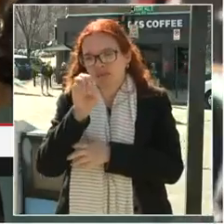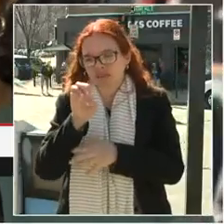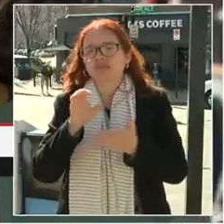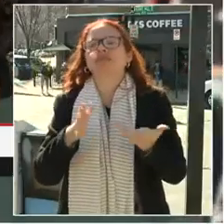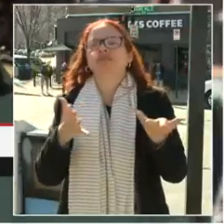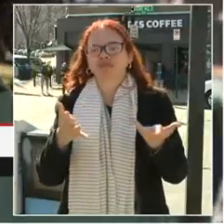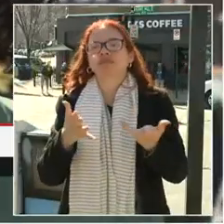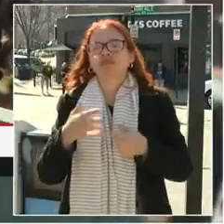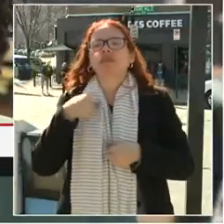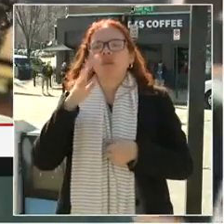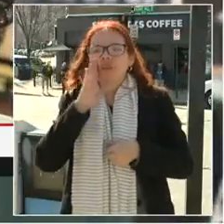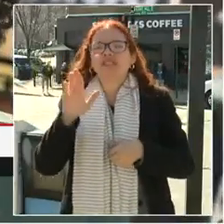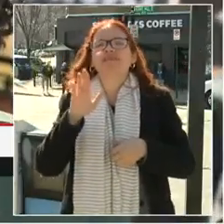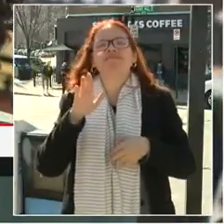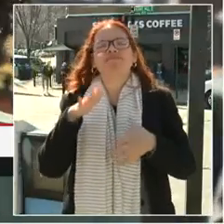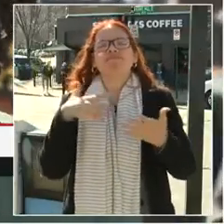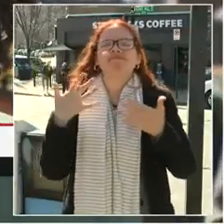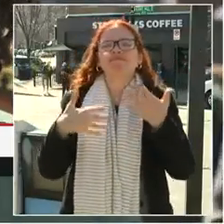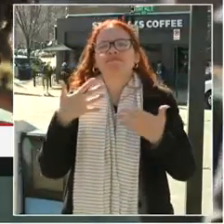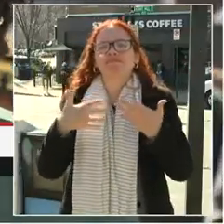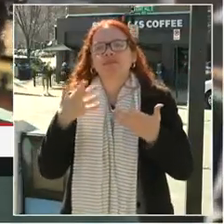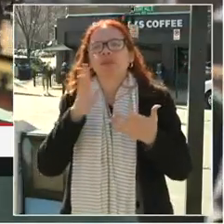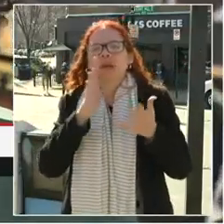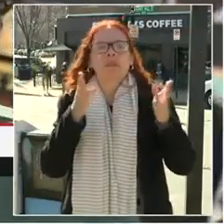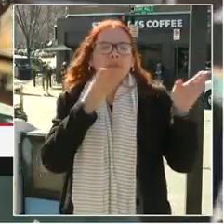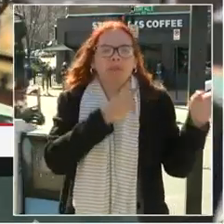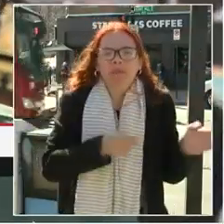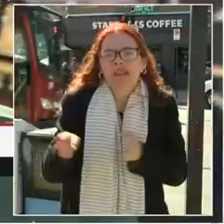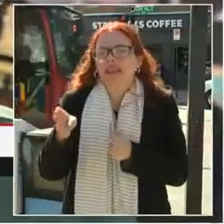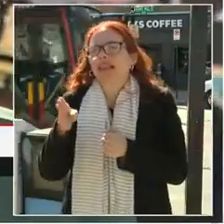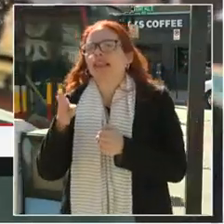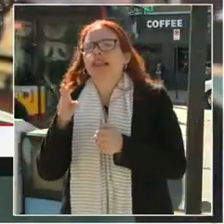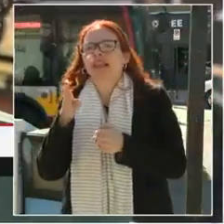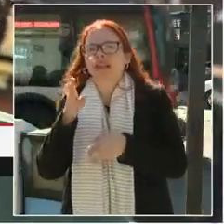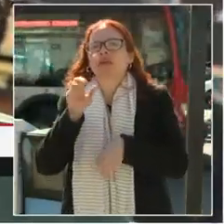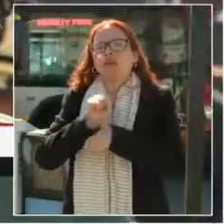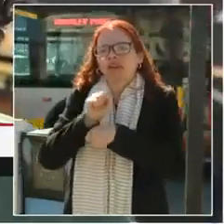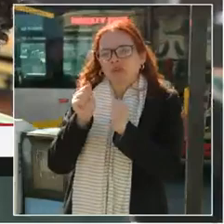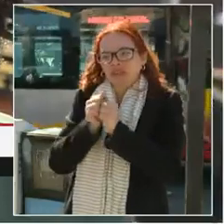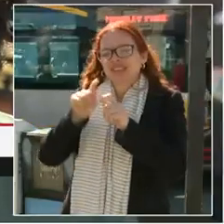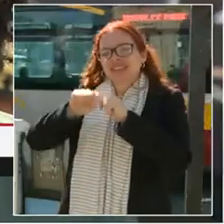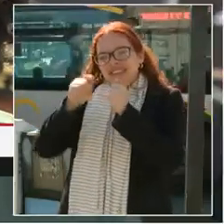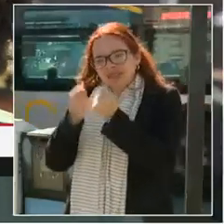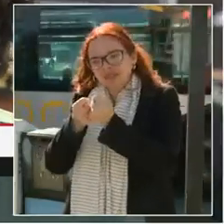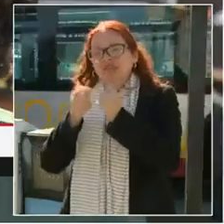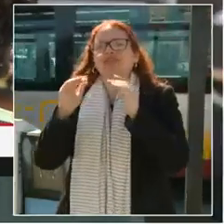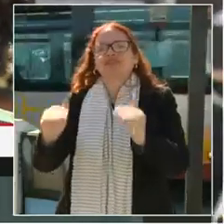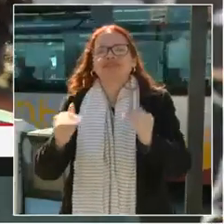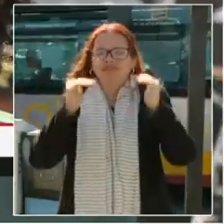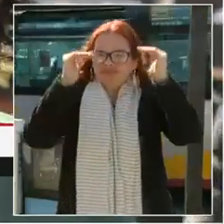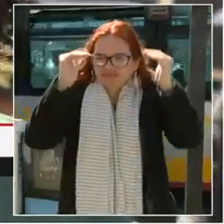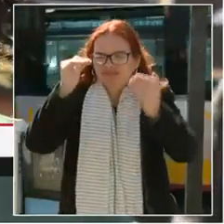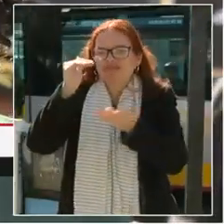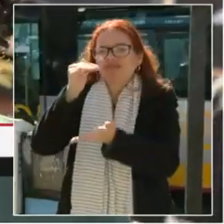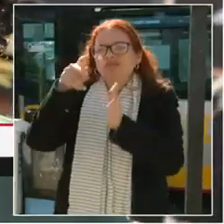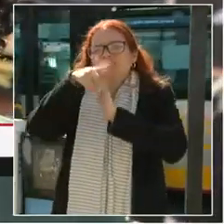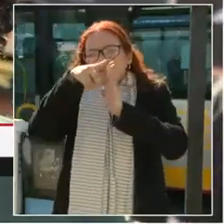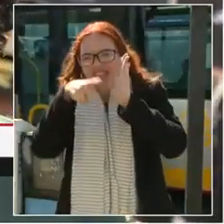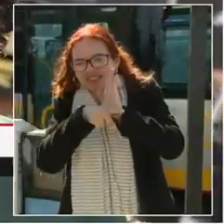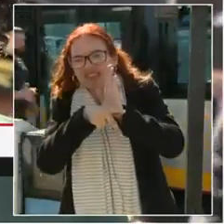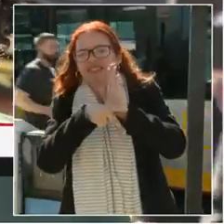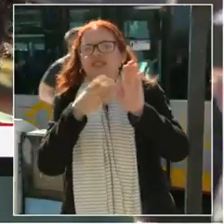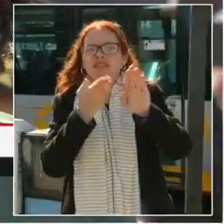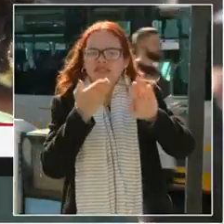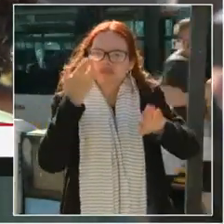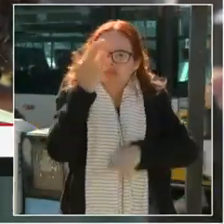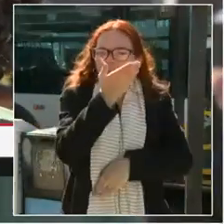some ideas. I plan to work with my team on advancing a set of policy proposals that we